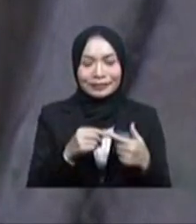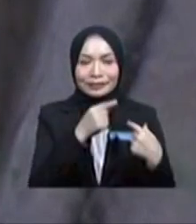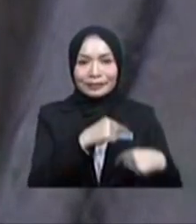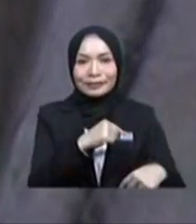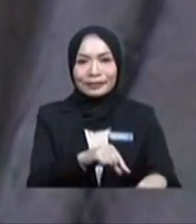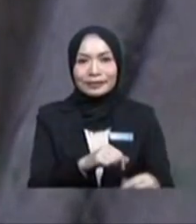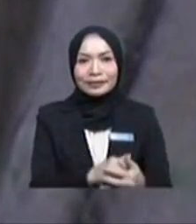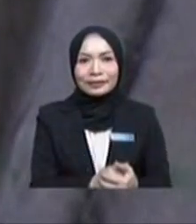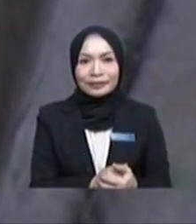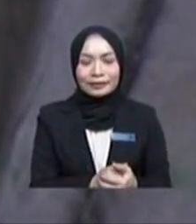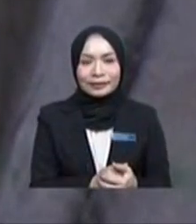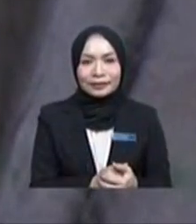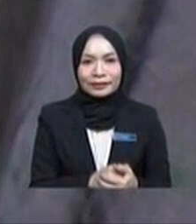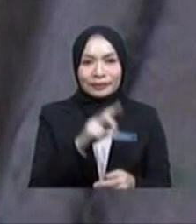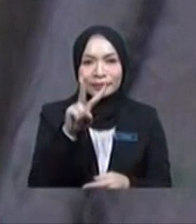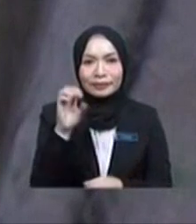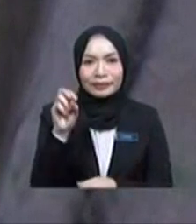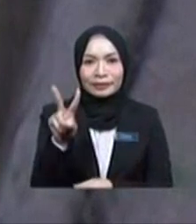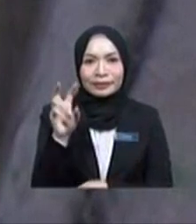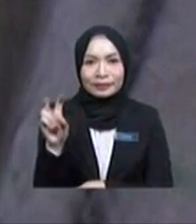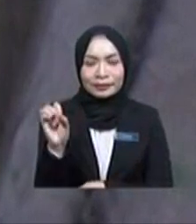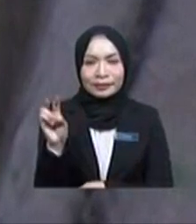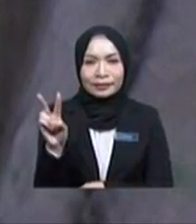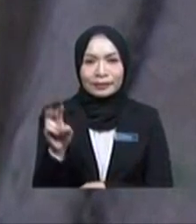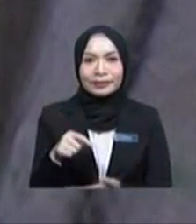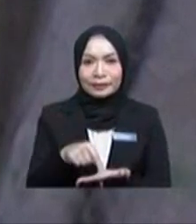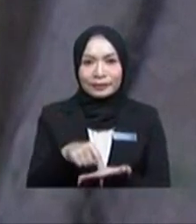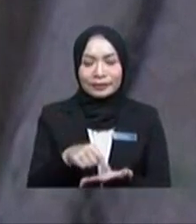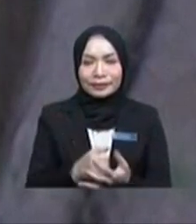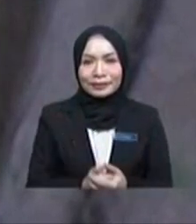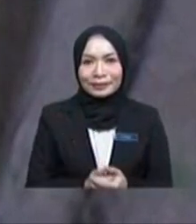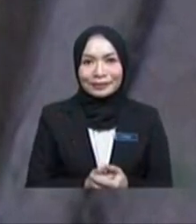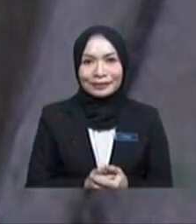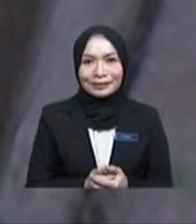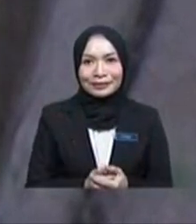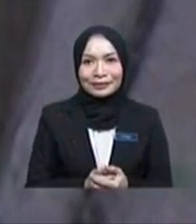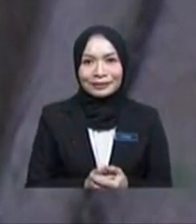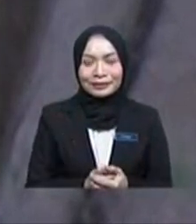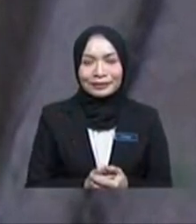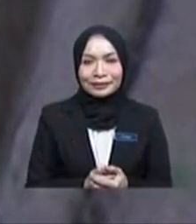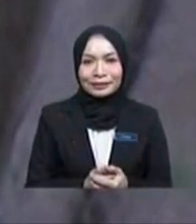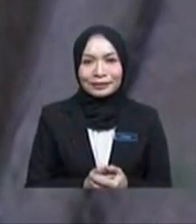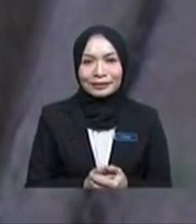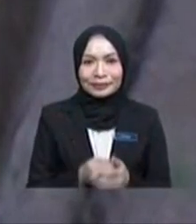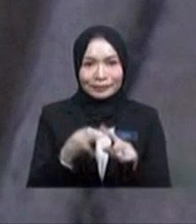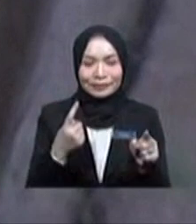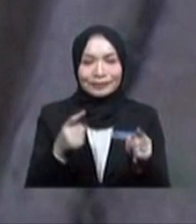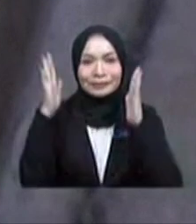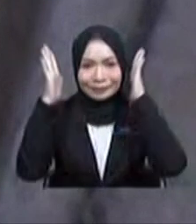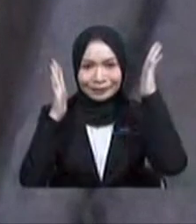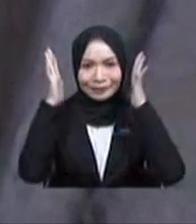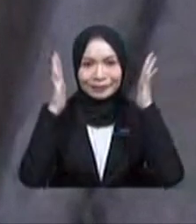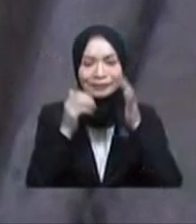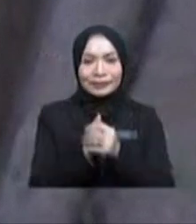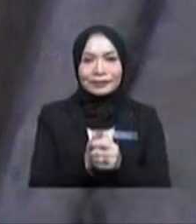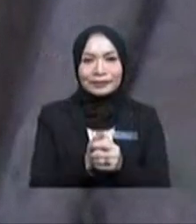ISEL 2022, aims to provide opportunities for educators from Malaysia as well as